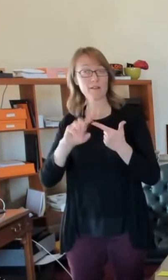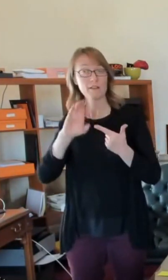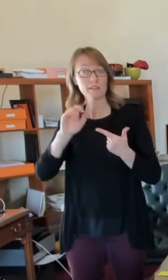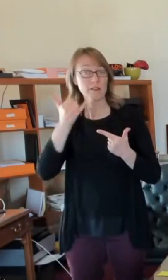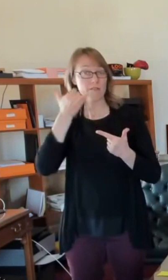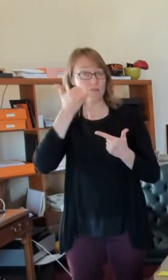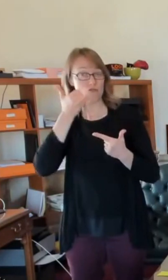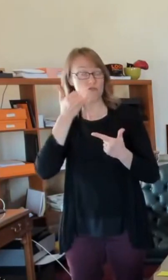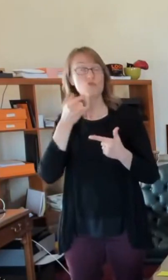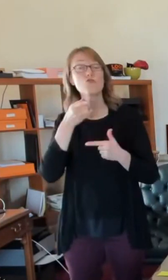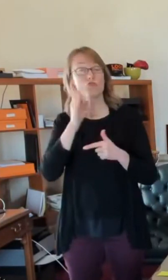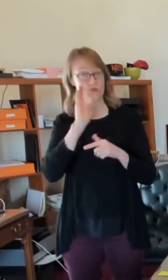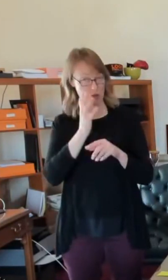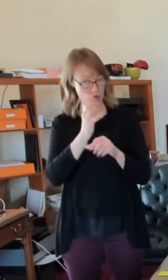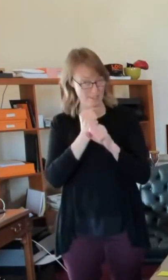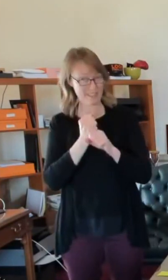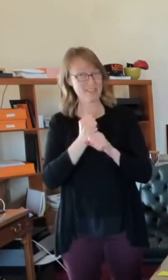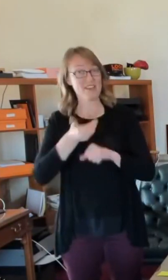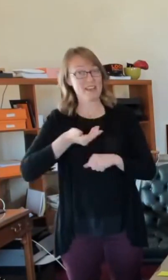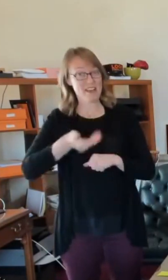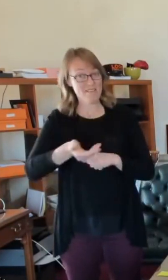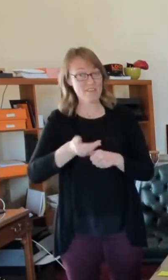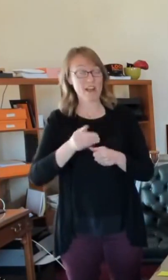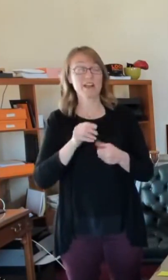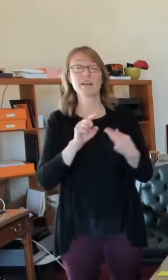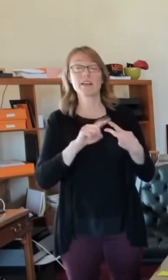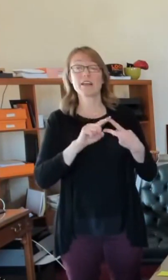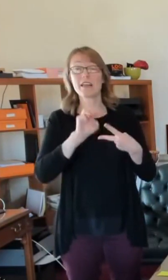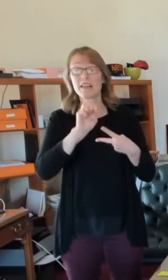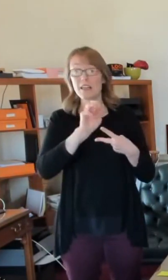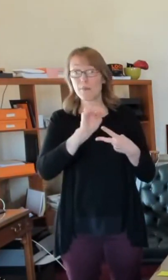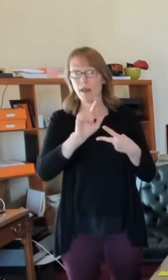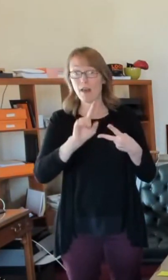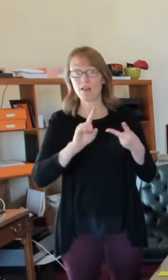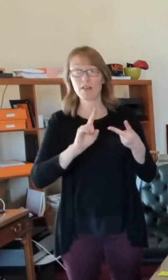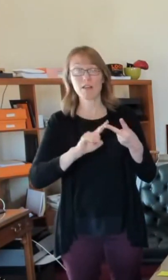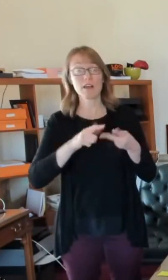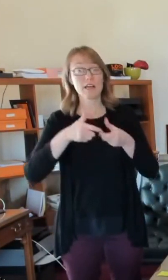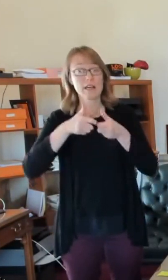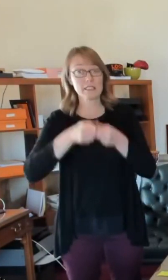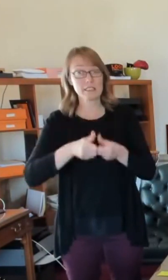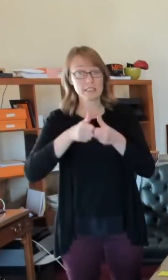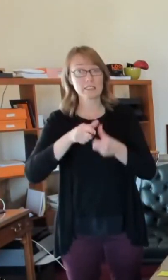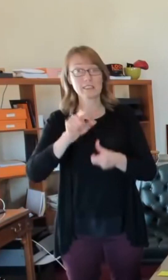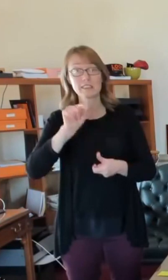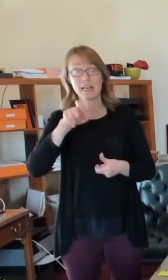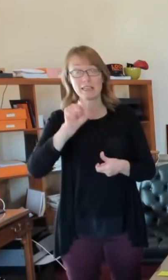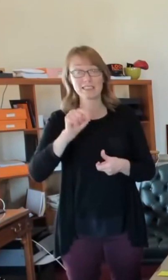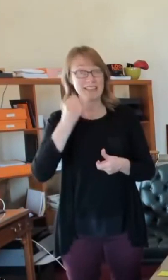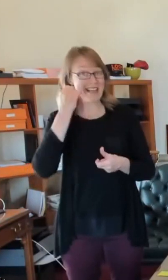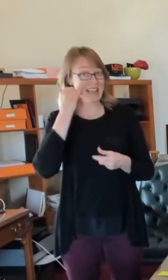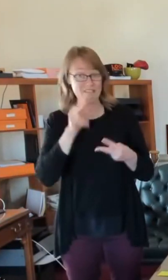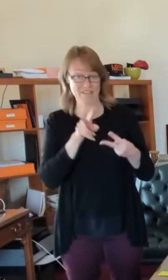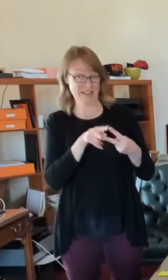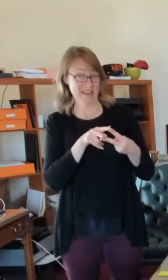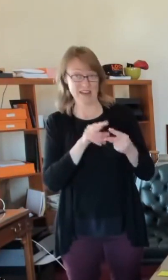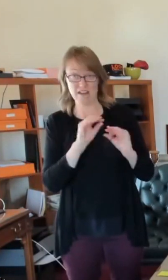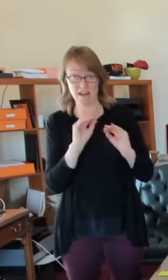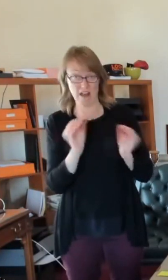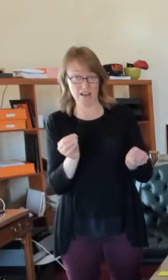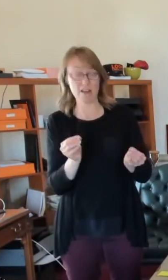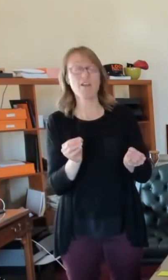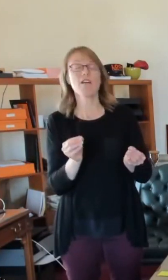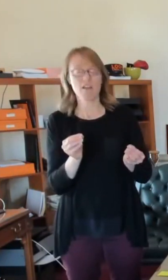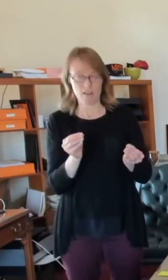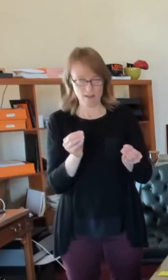via email, via text message, and if you have neither of those, via phone calls. And there were a number of